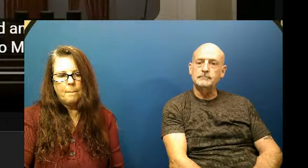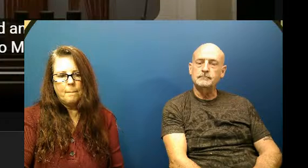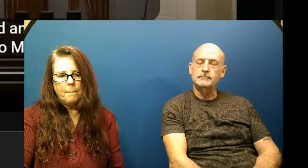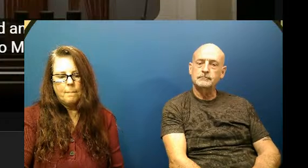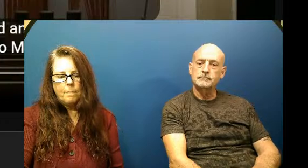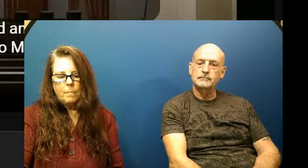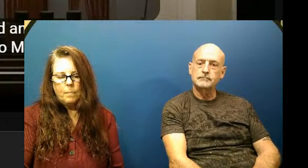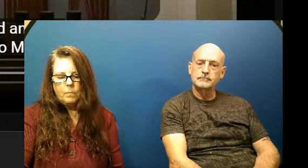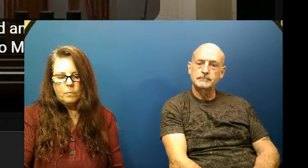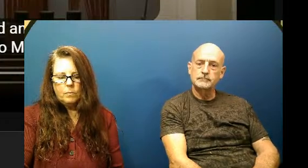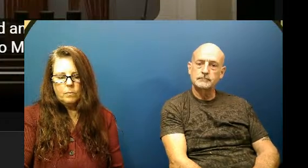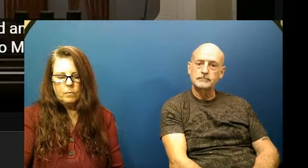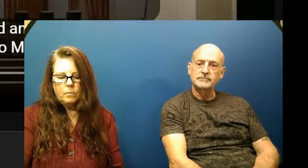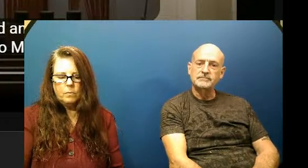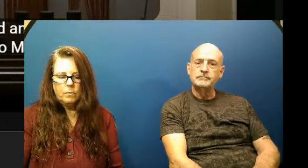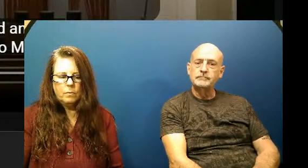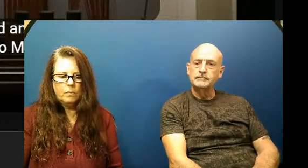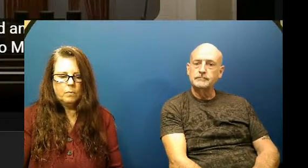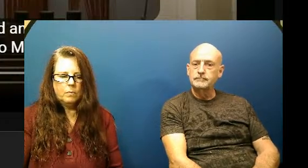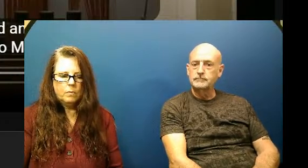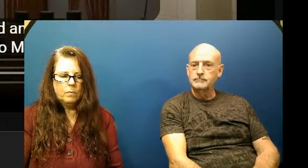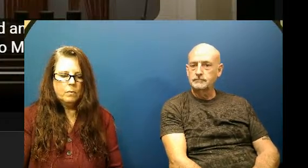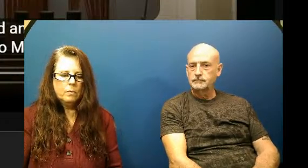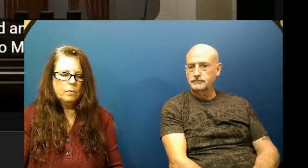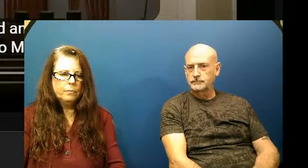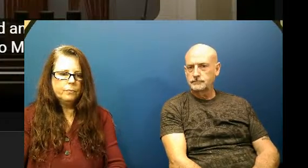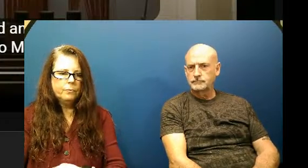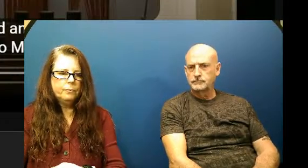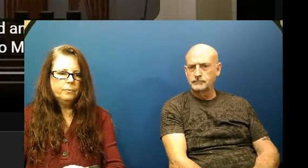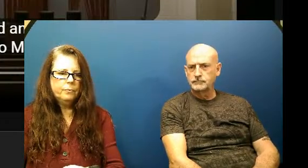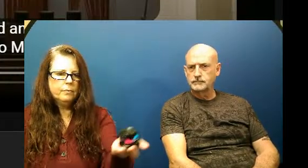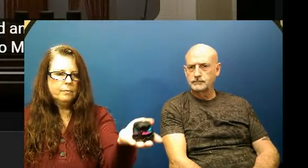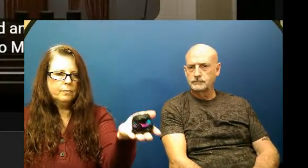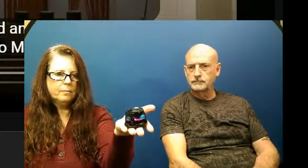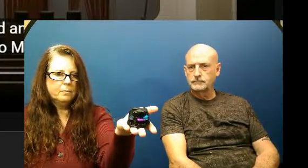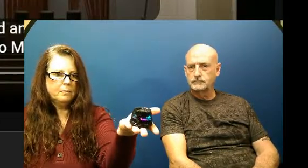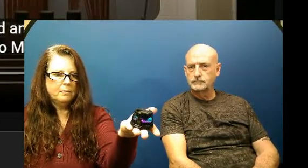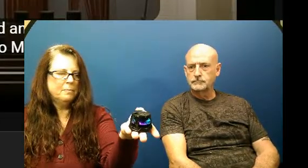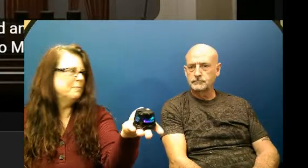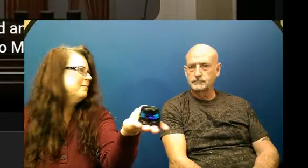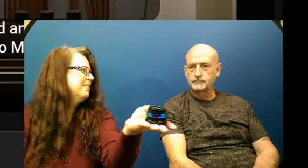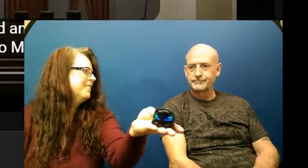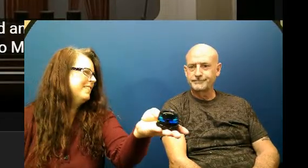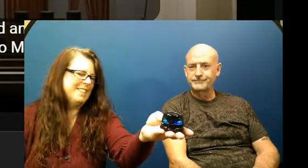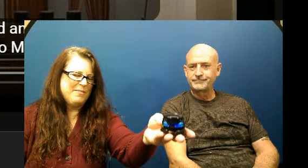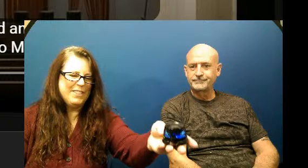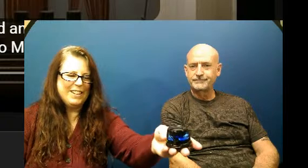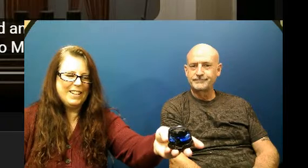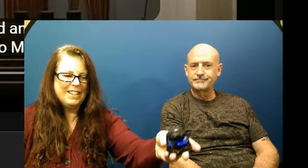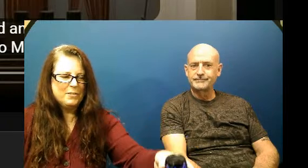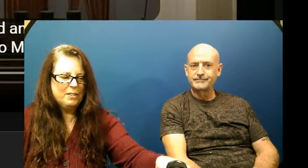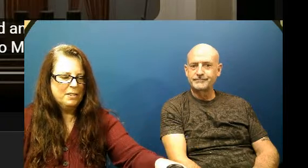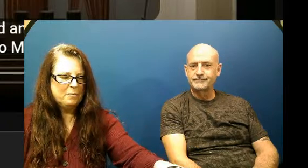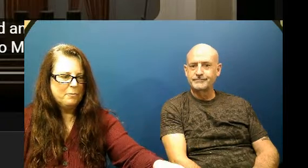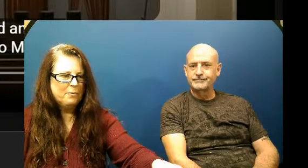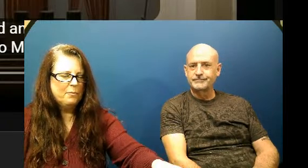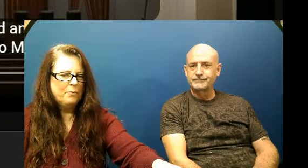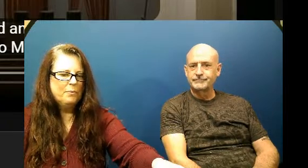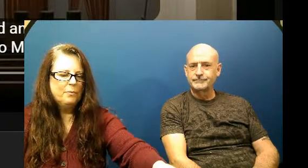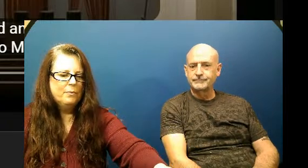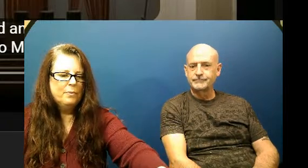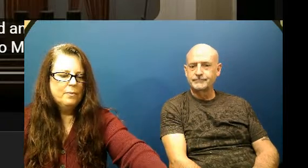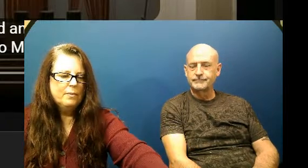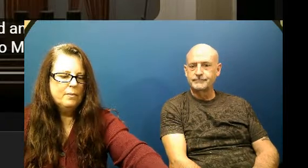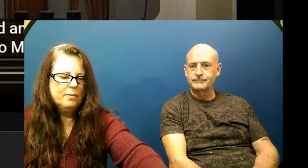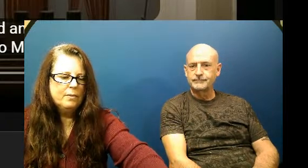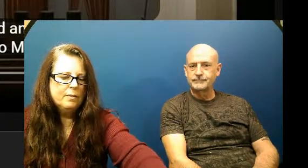Also grossly under-inclusive and ignores the most obvious, less restrictive alternative, simply banning TikTok